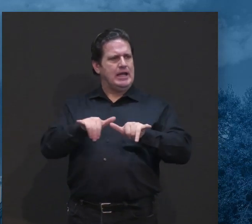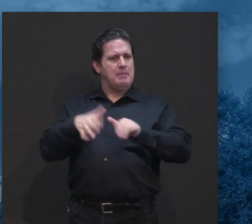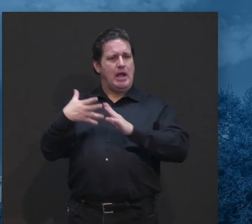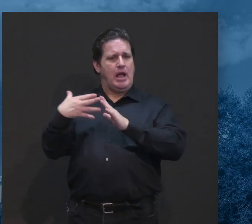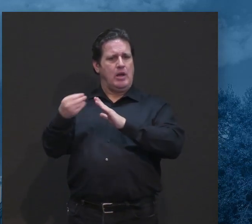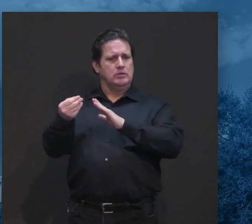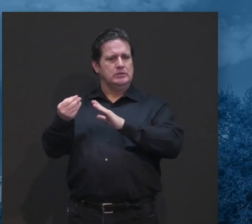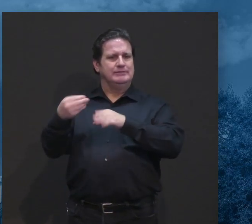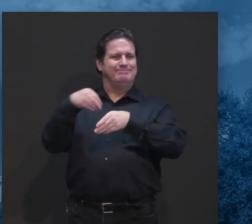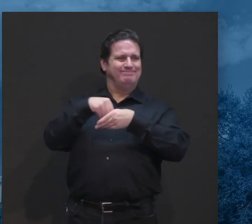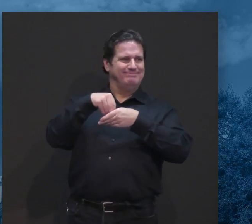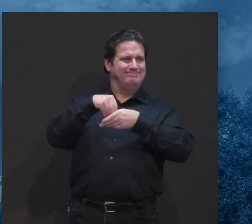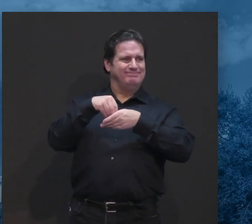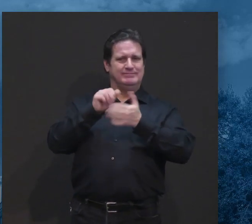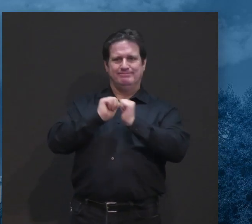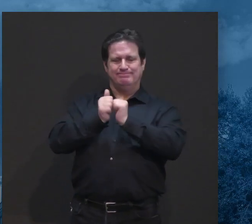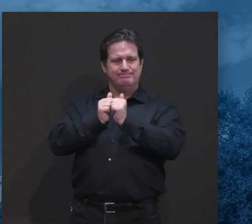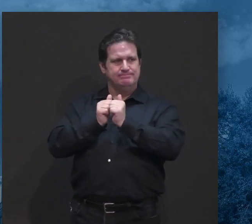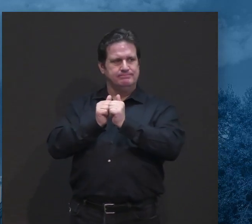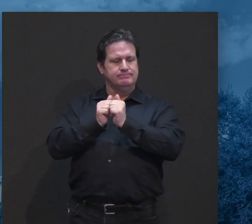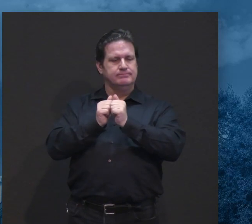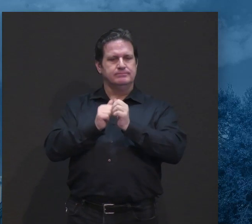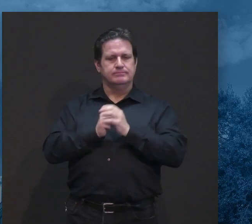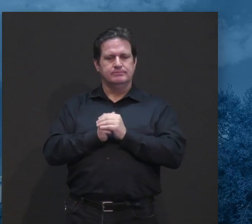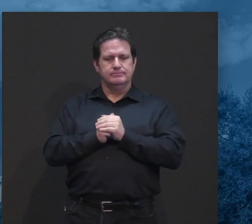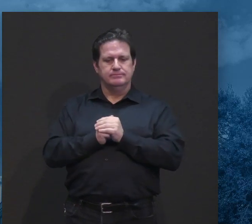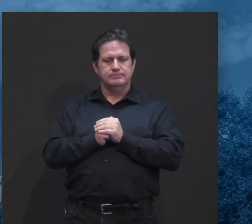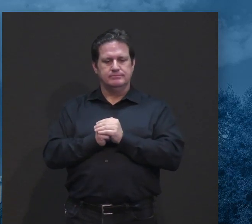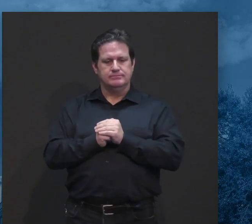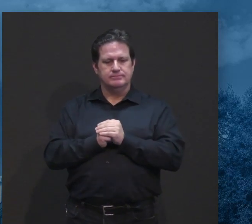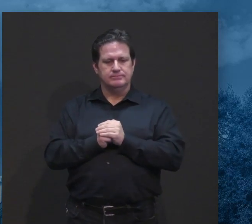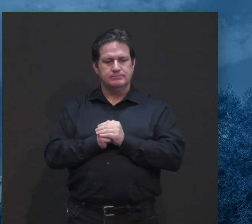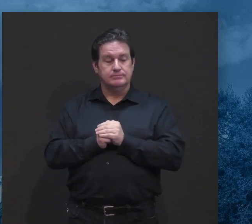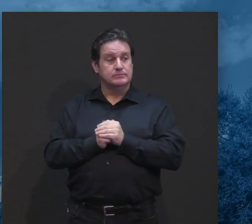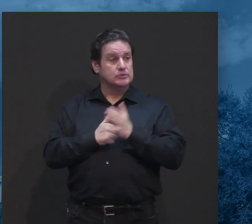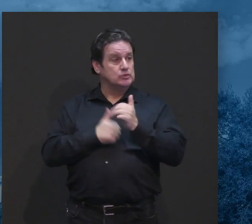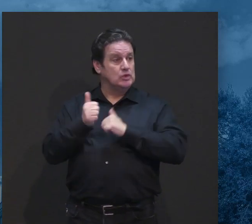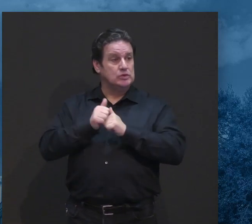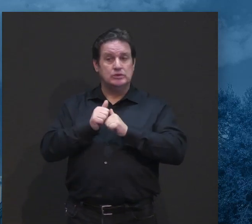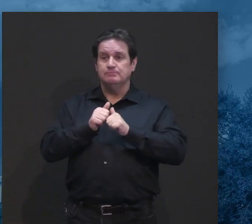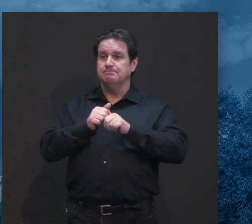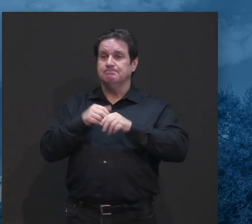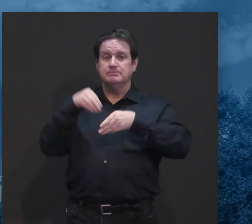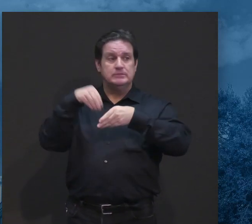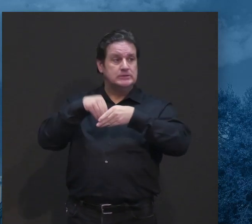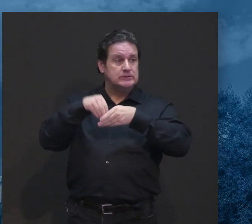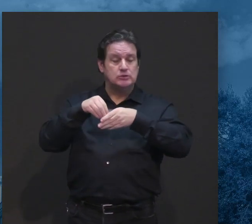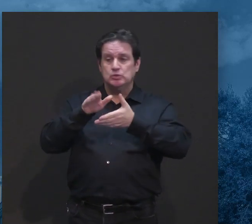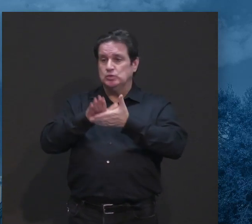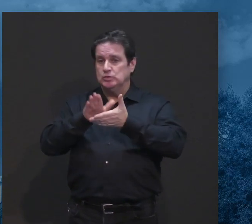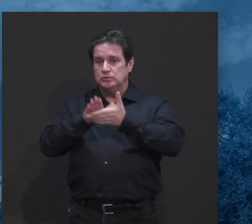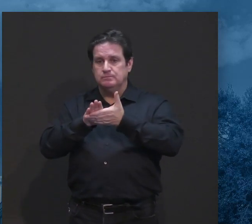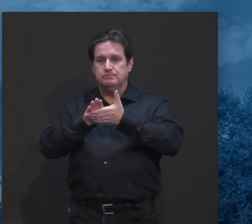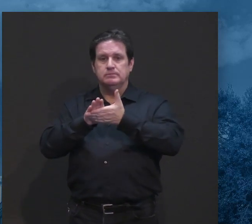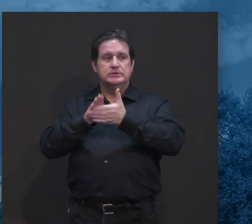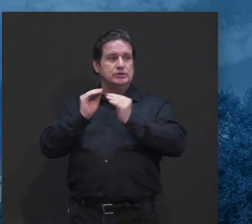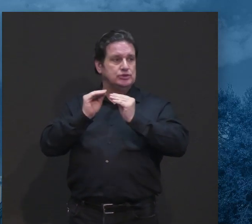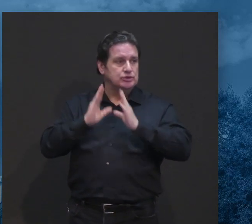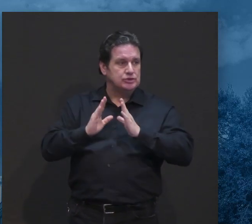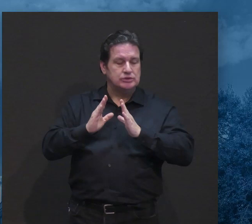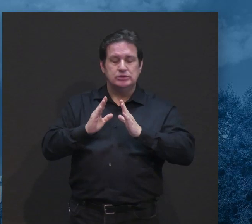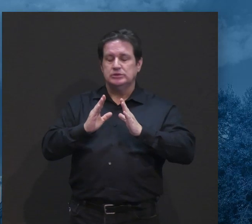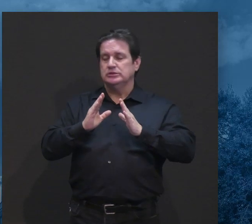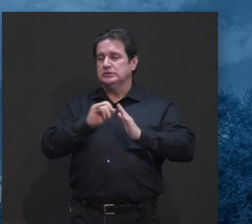of an athletic competition, right? In structured environments, in our schools, teachers and